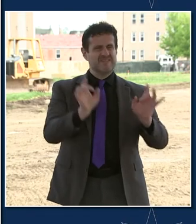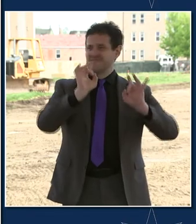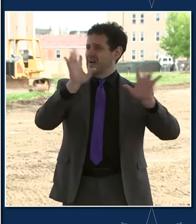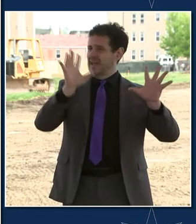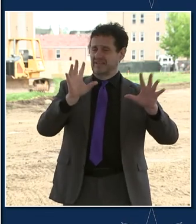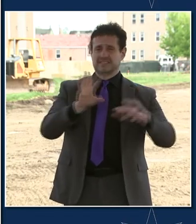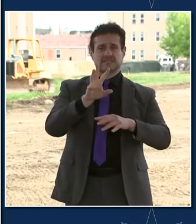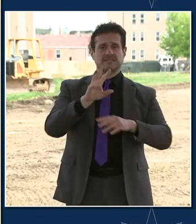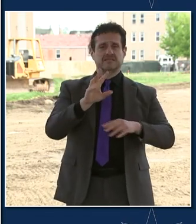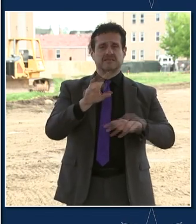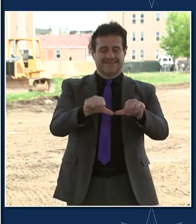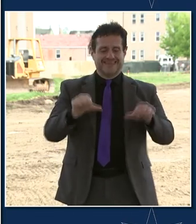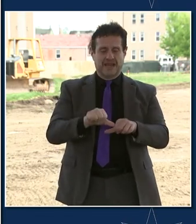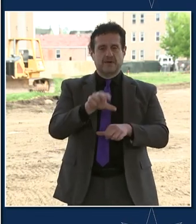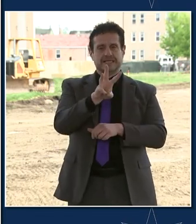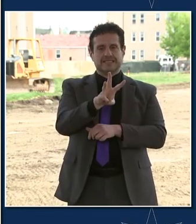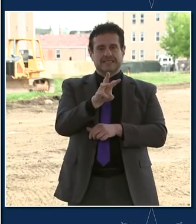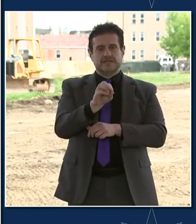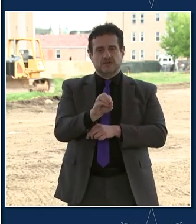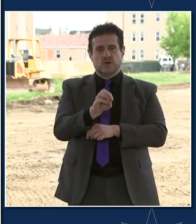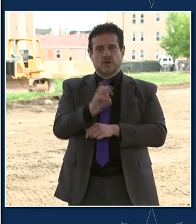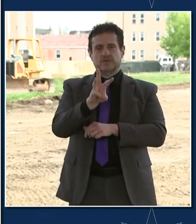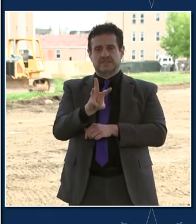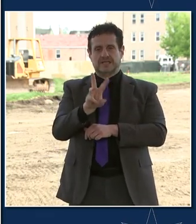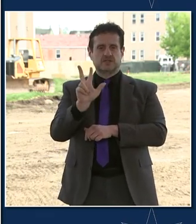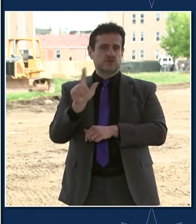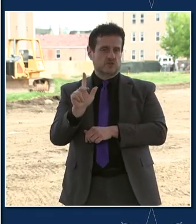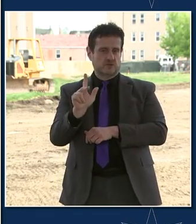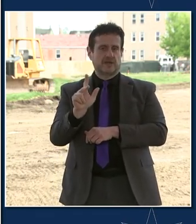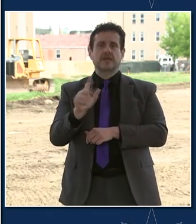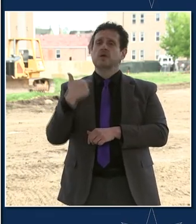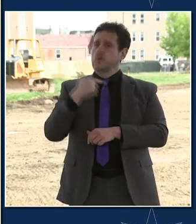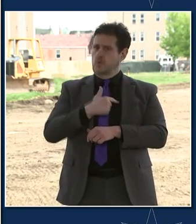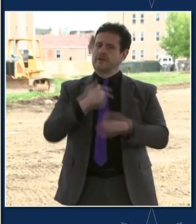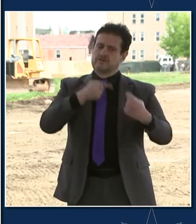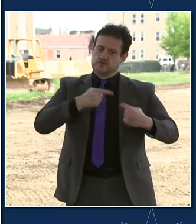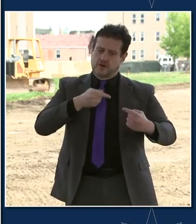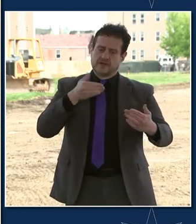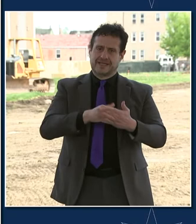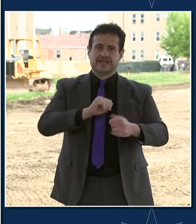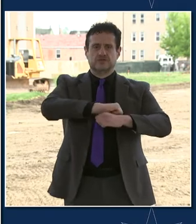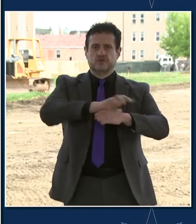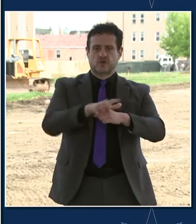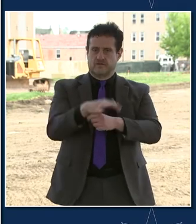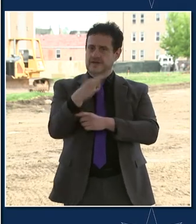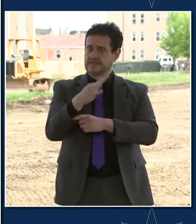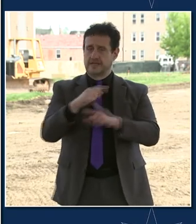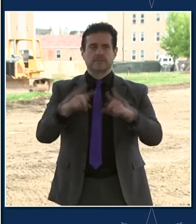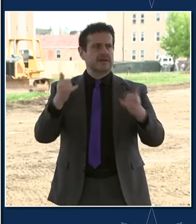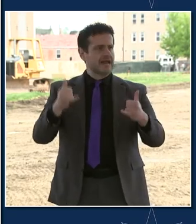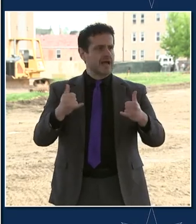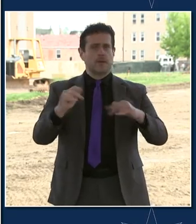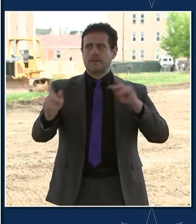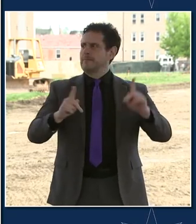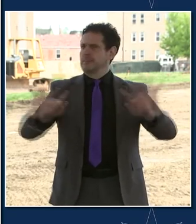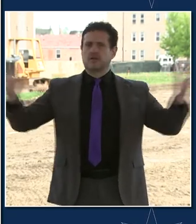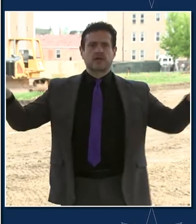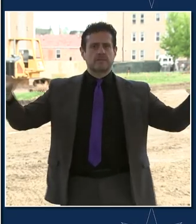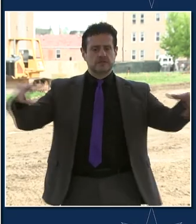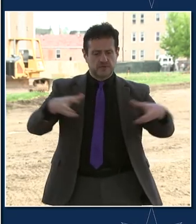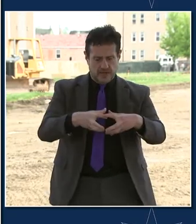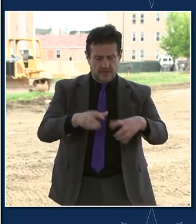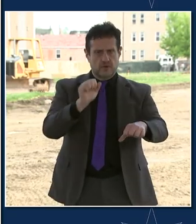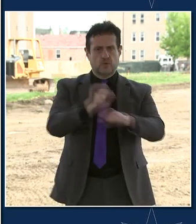60623 has battled COVID-19. But I want you to know that coming together, working together,